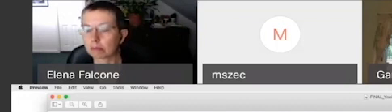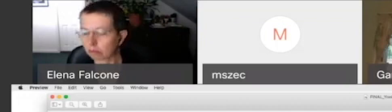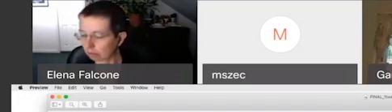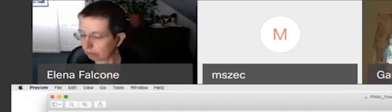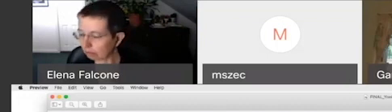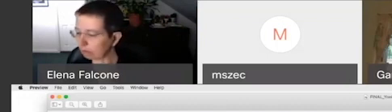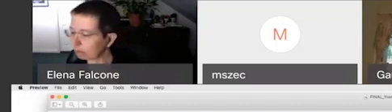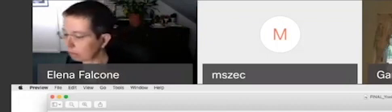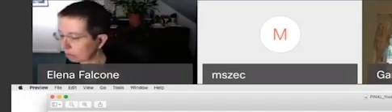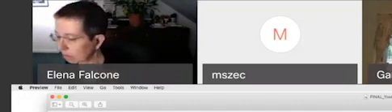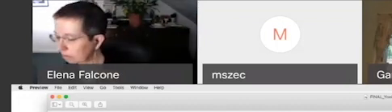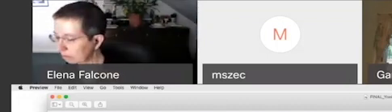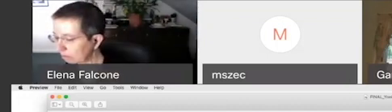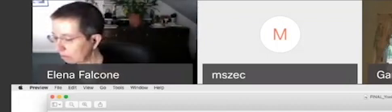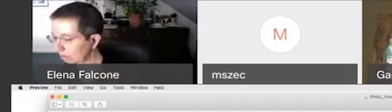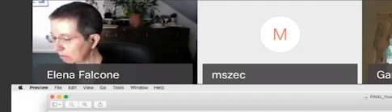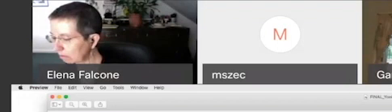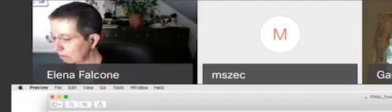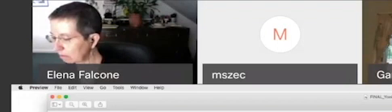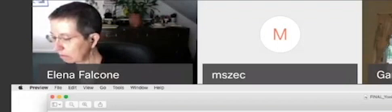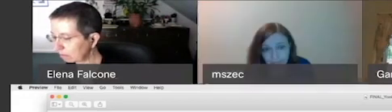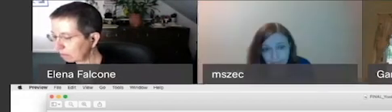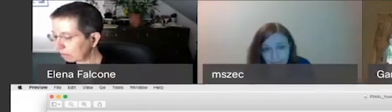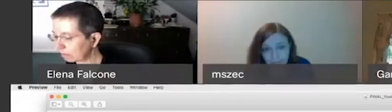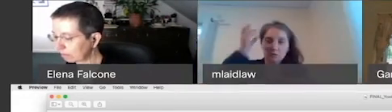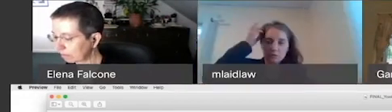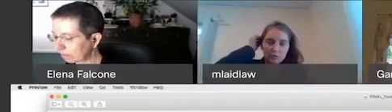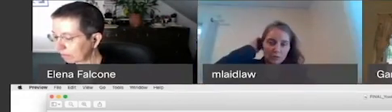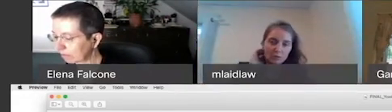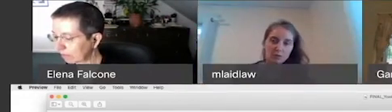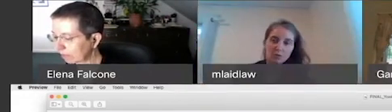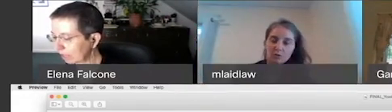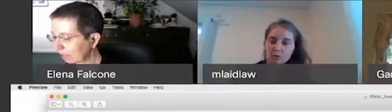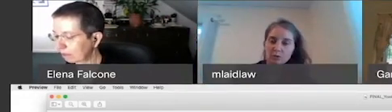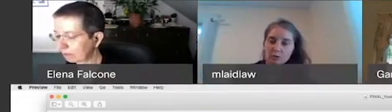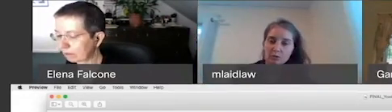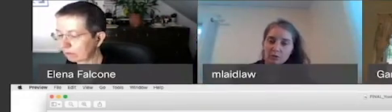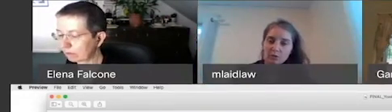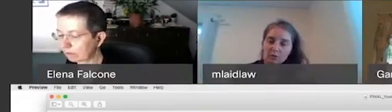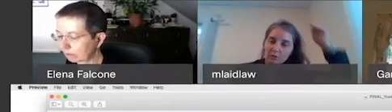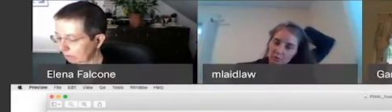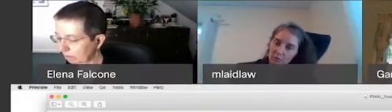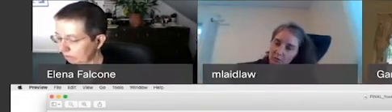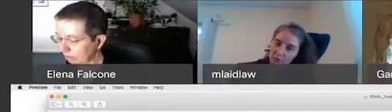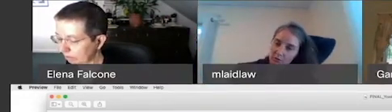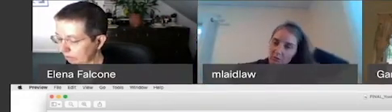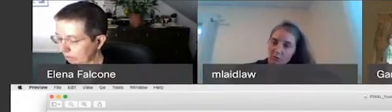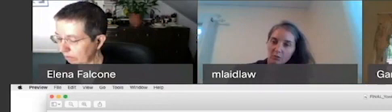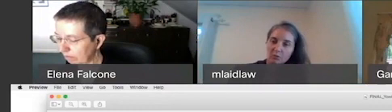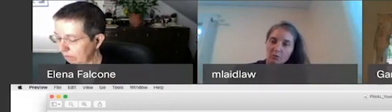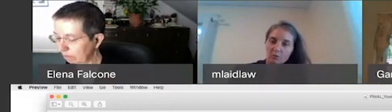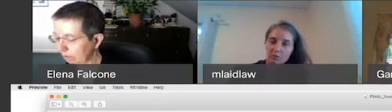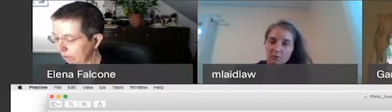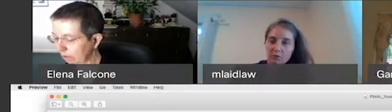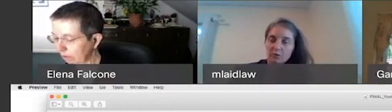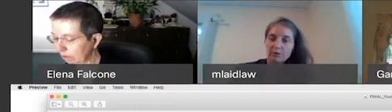and almost 10,000 pantry boxes. The home-delivered meals are using my staff, my drivers, and my escorts, who who have